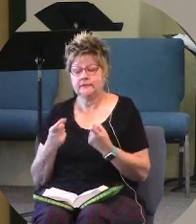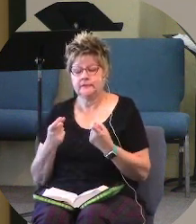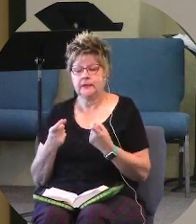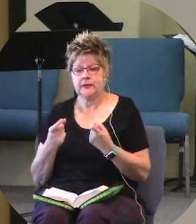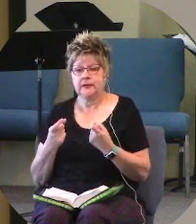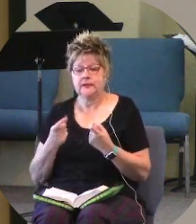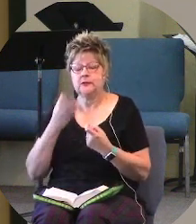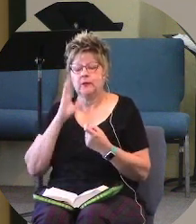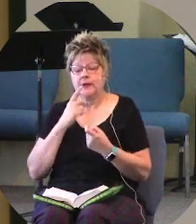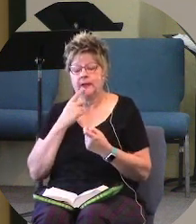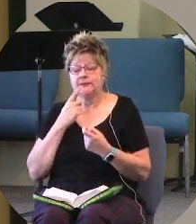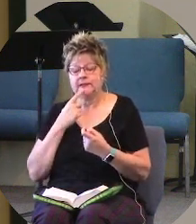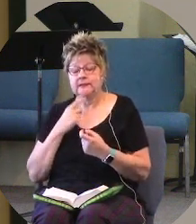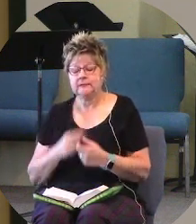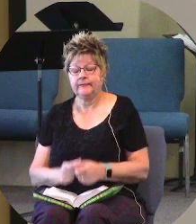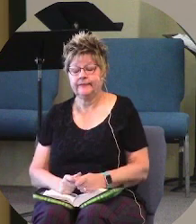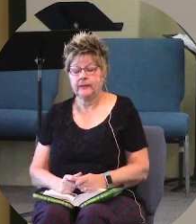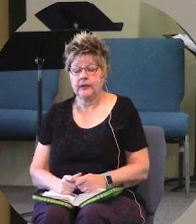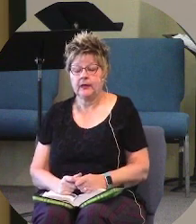And so God says this.